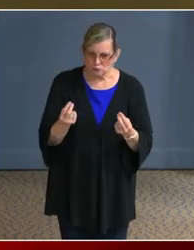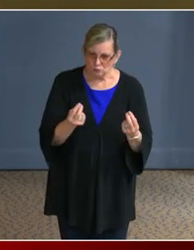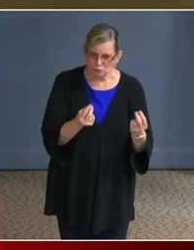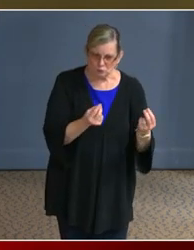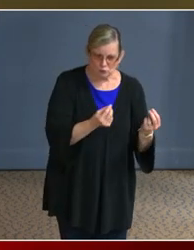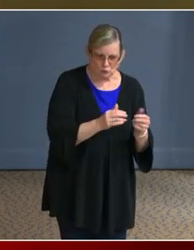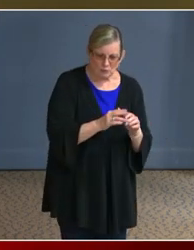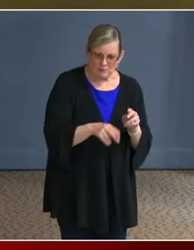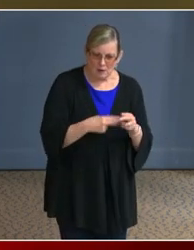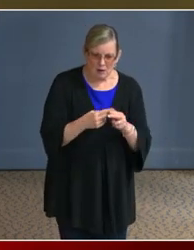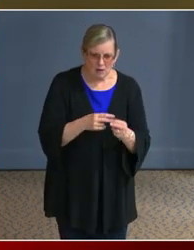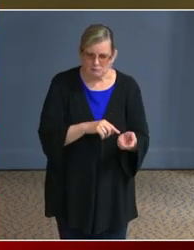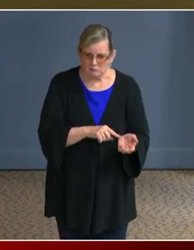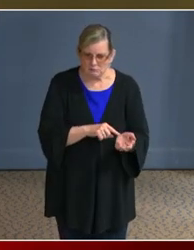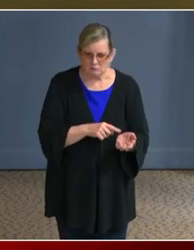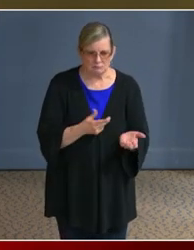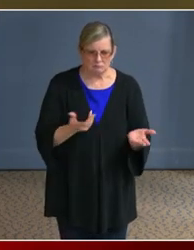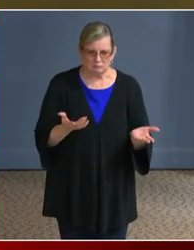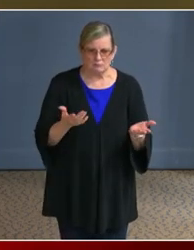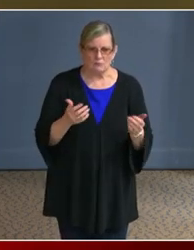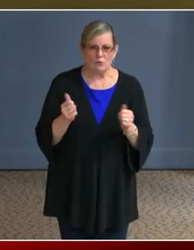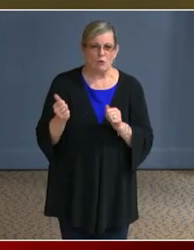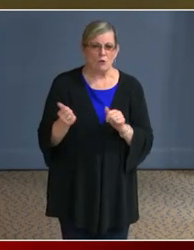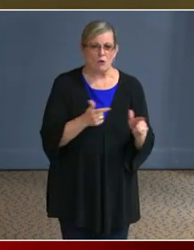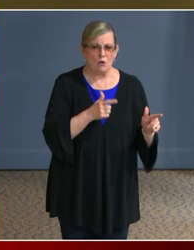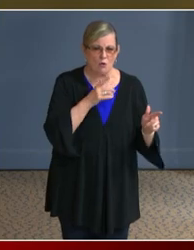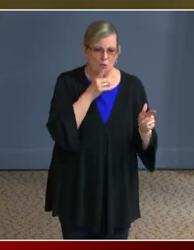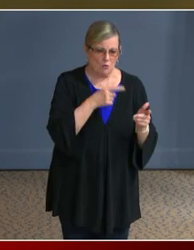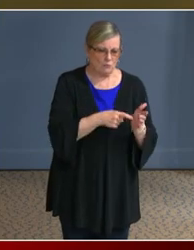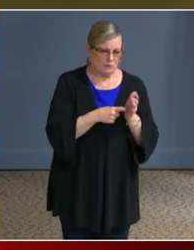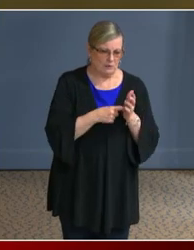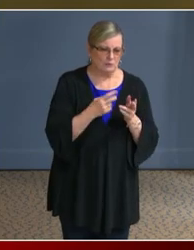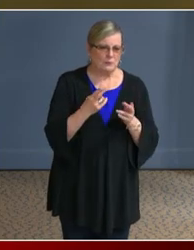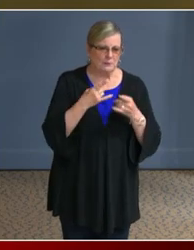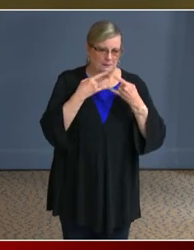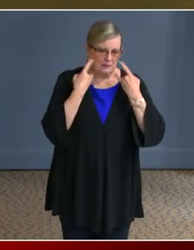until further notice.